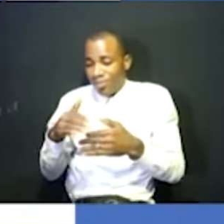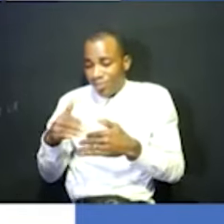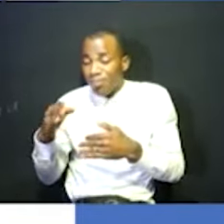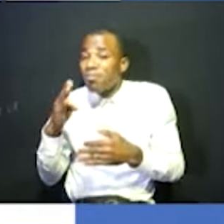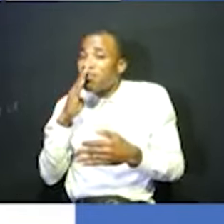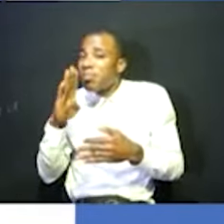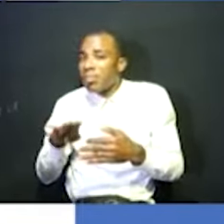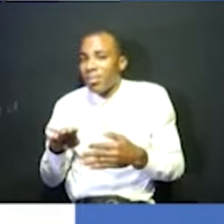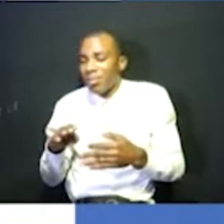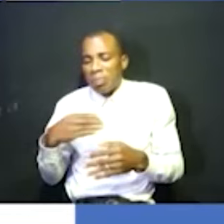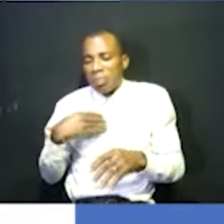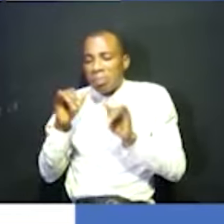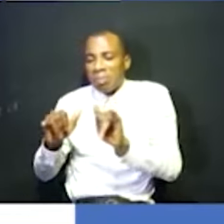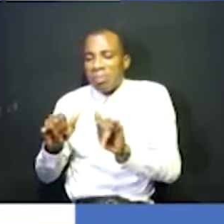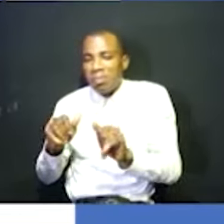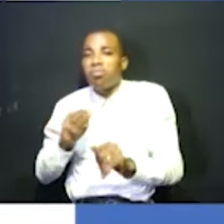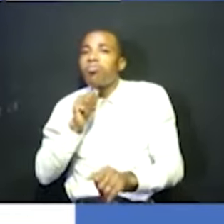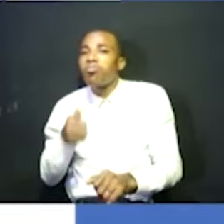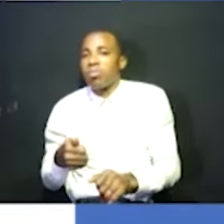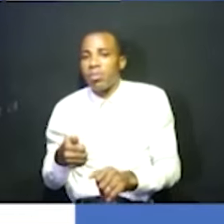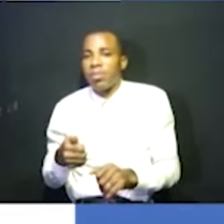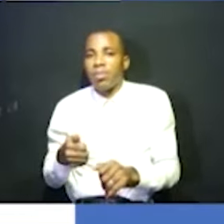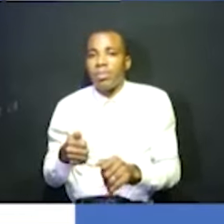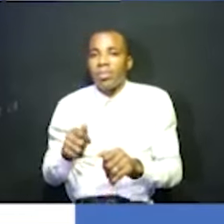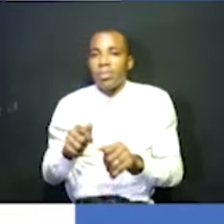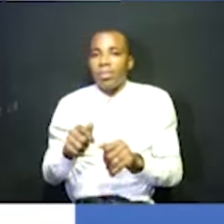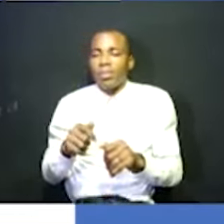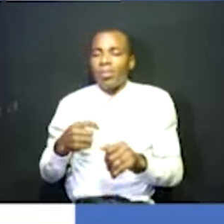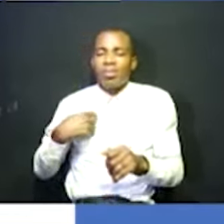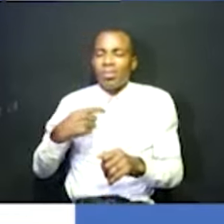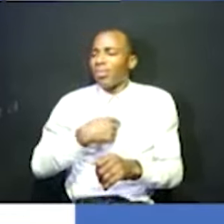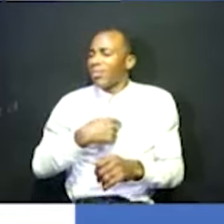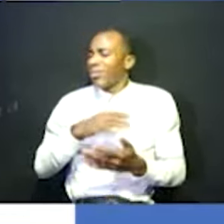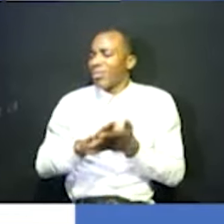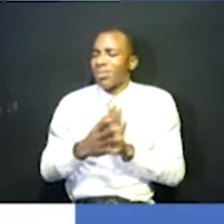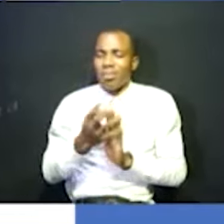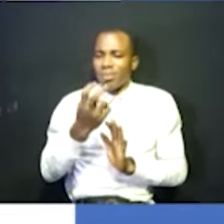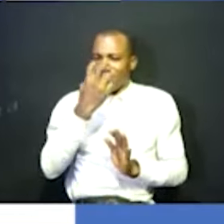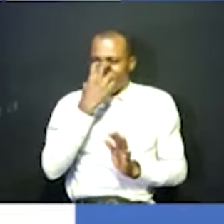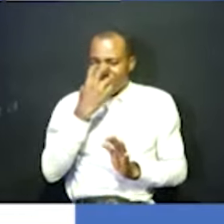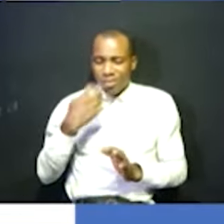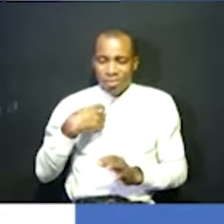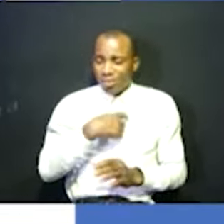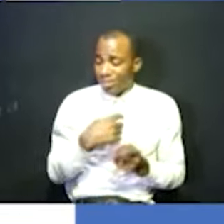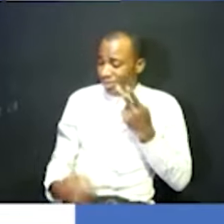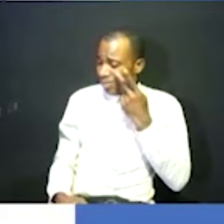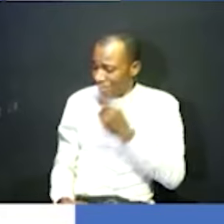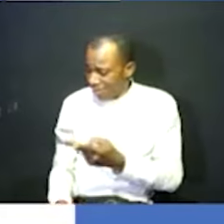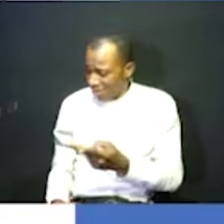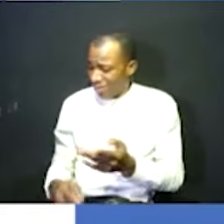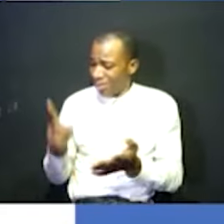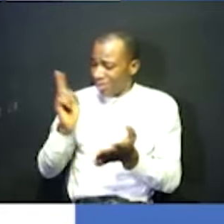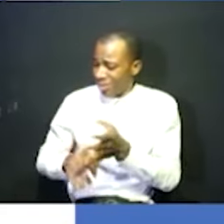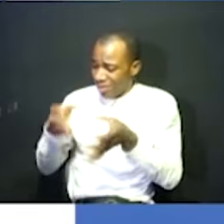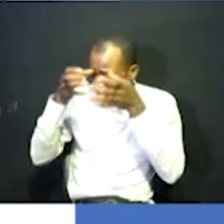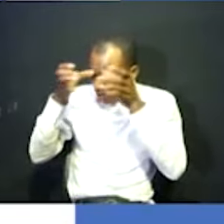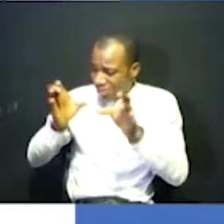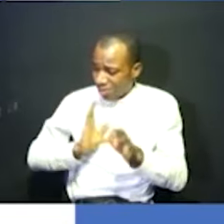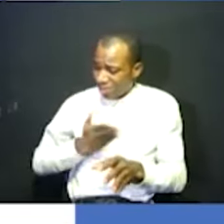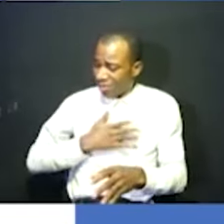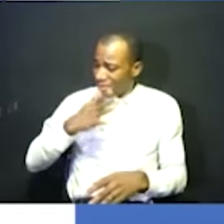hardly blind. We see what marriage has done to our parents and to others,